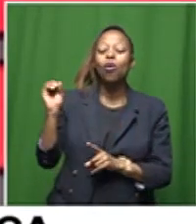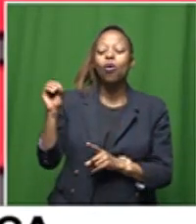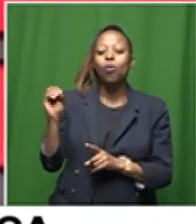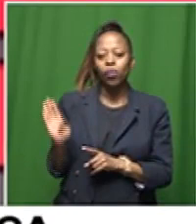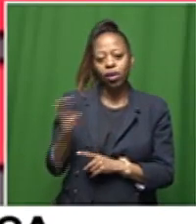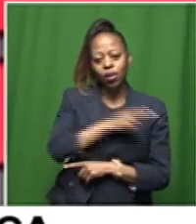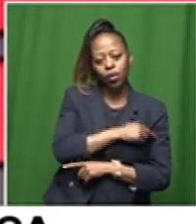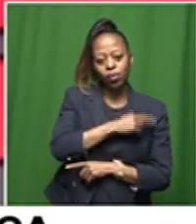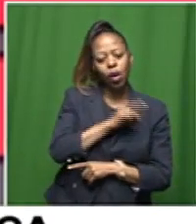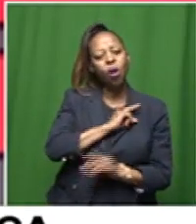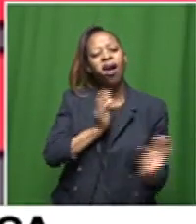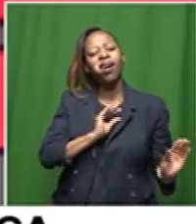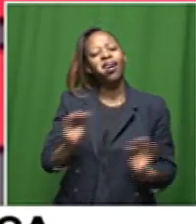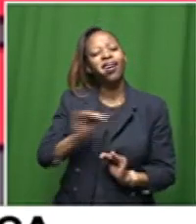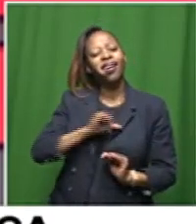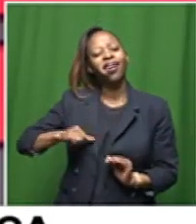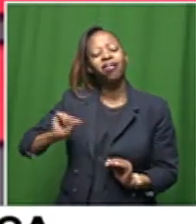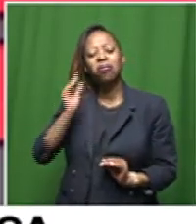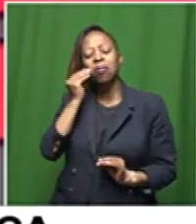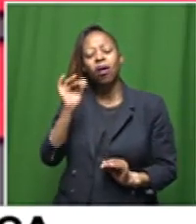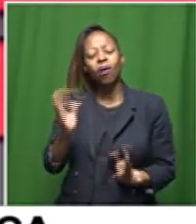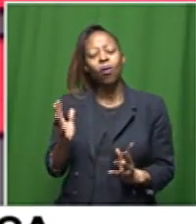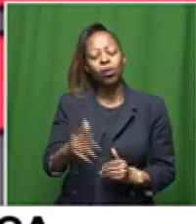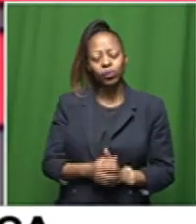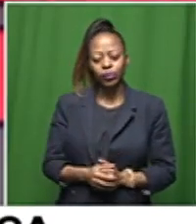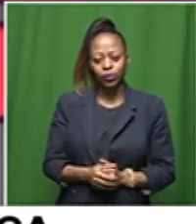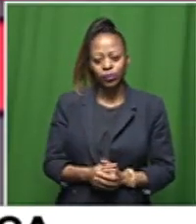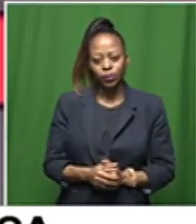Bloemfontein about their delays in surgeries as well as their experiences. Stay with us.